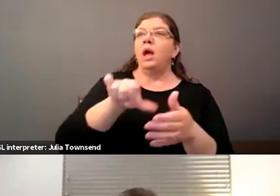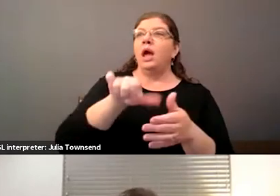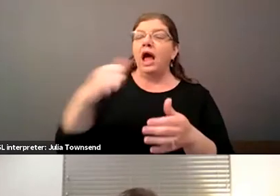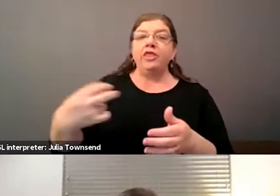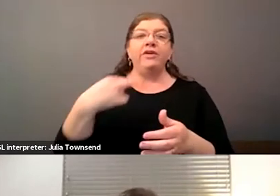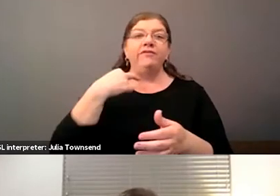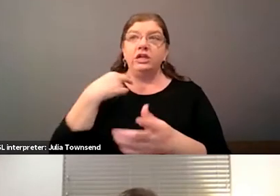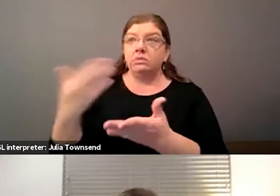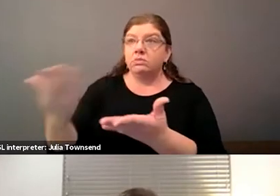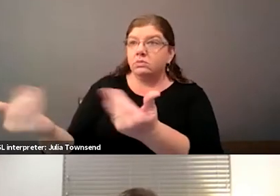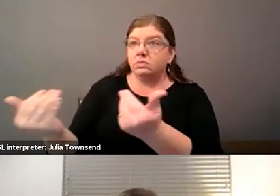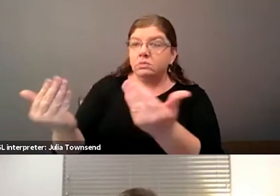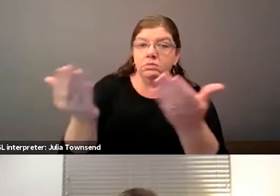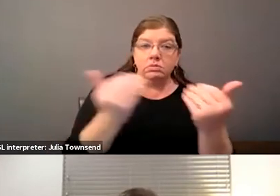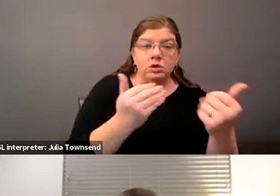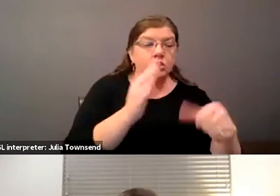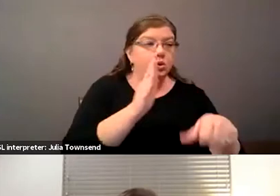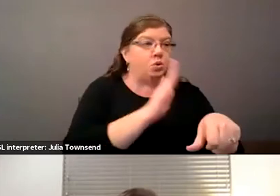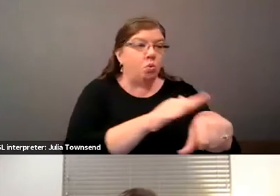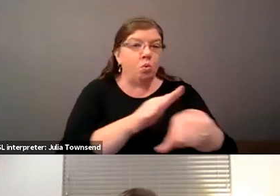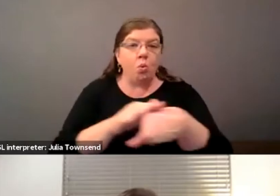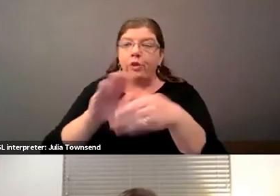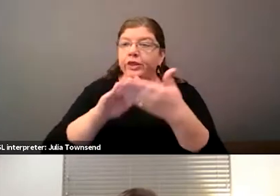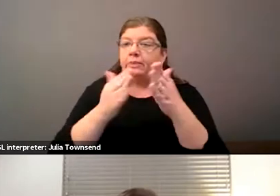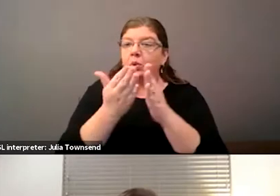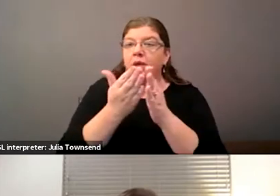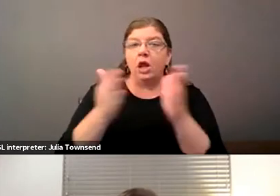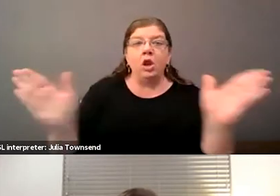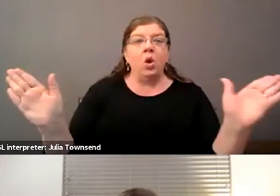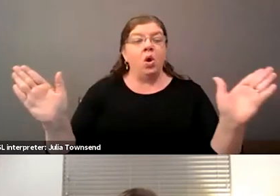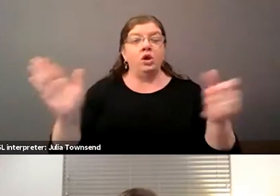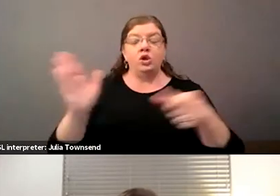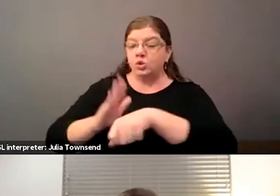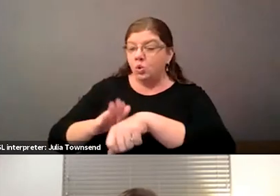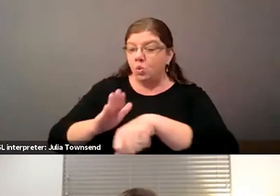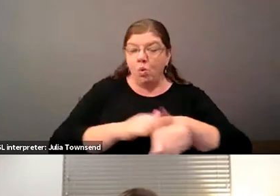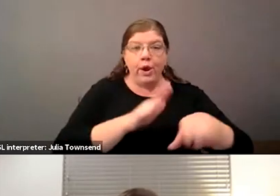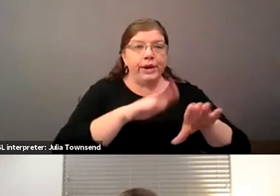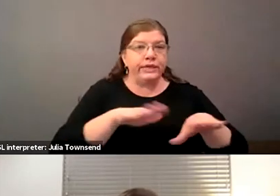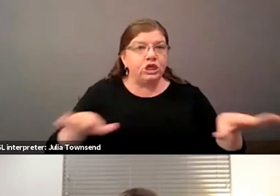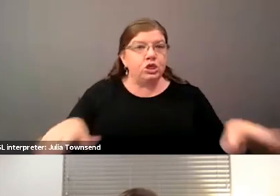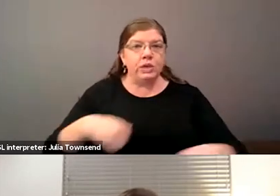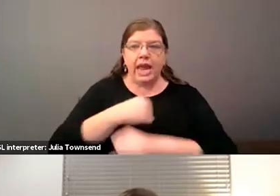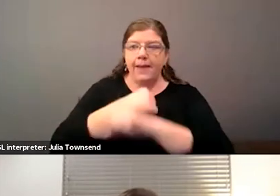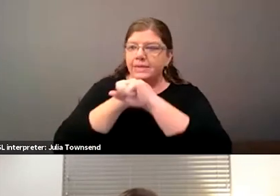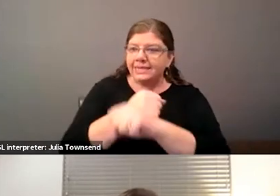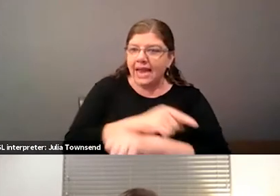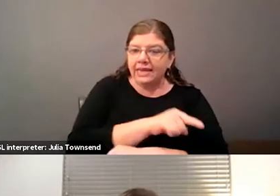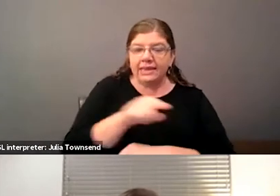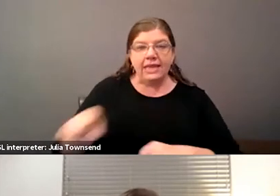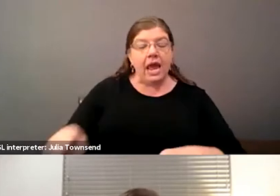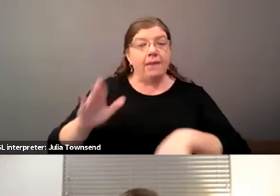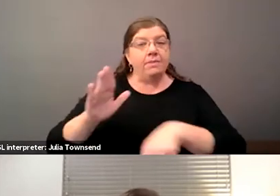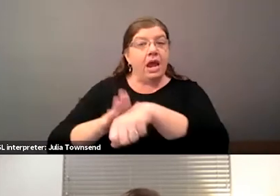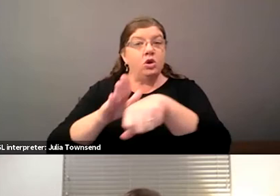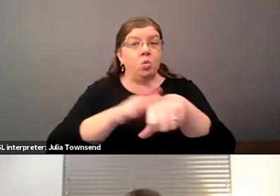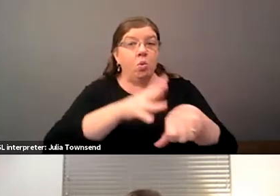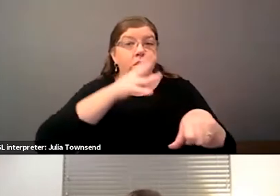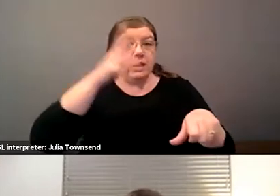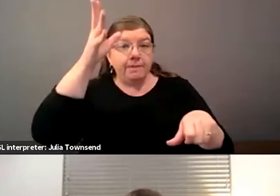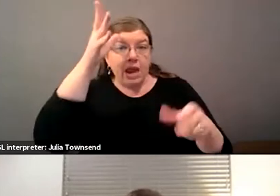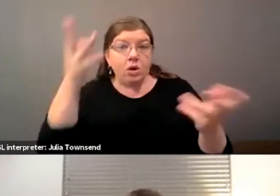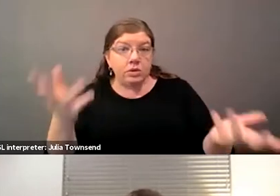forward to warn the community at large to warn children and to protect them and to warn their parents